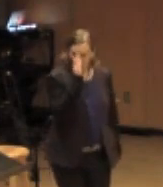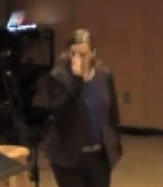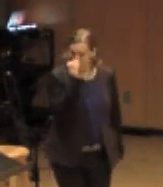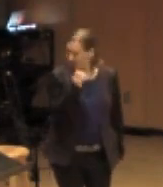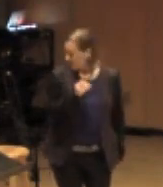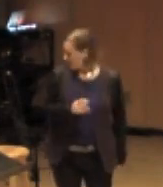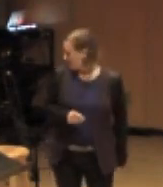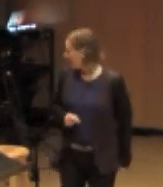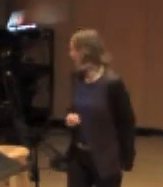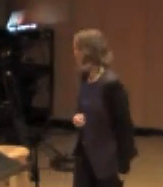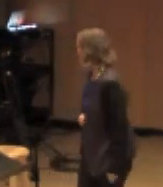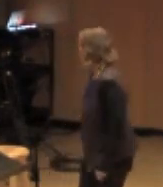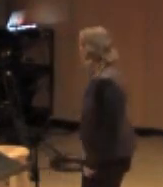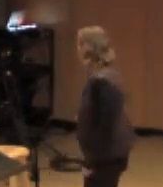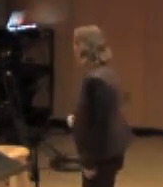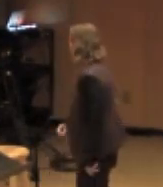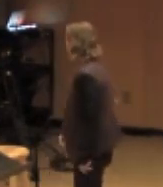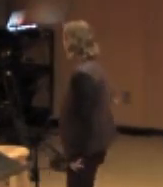e